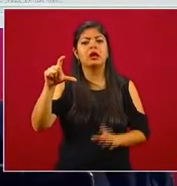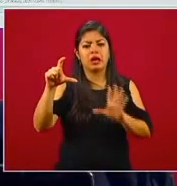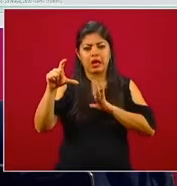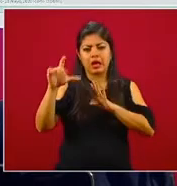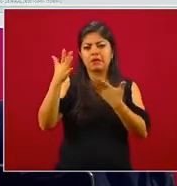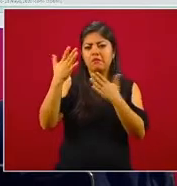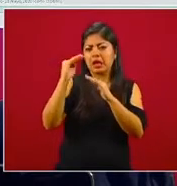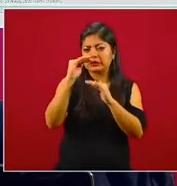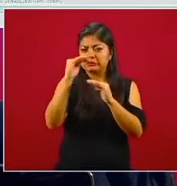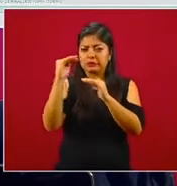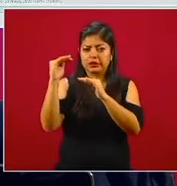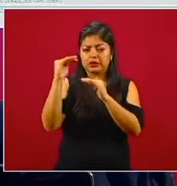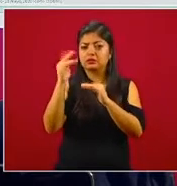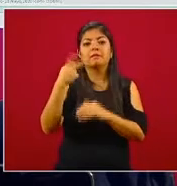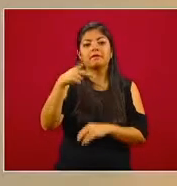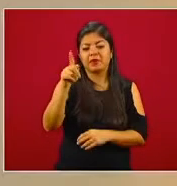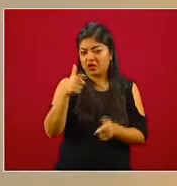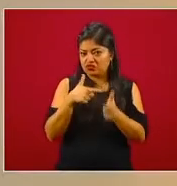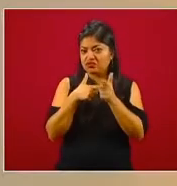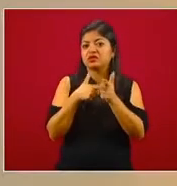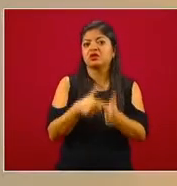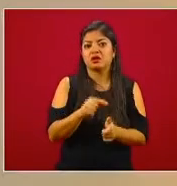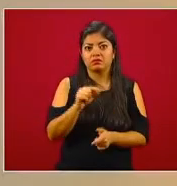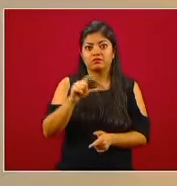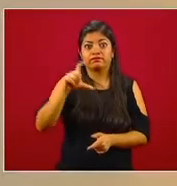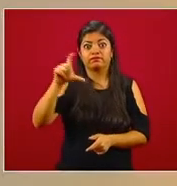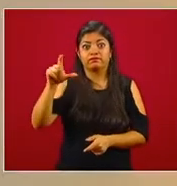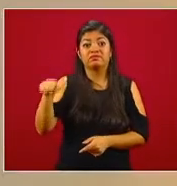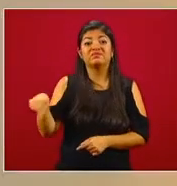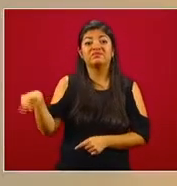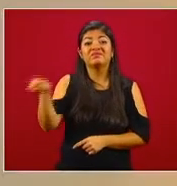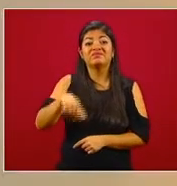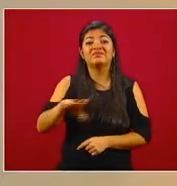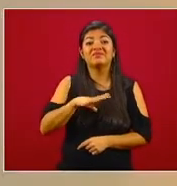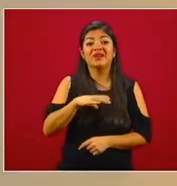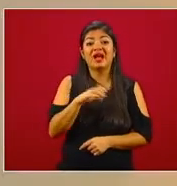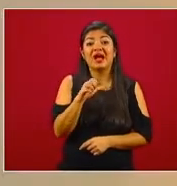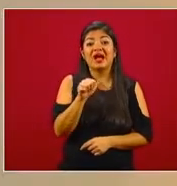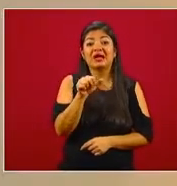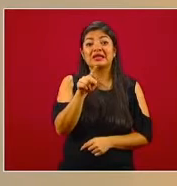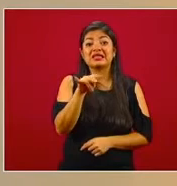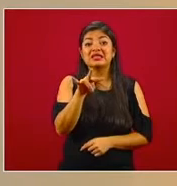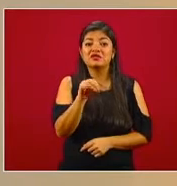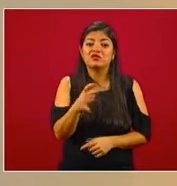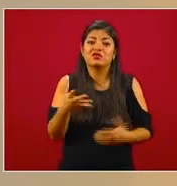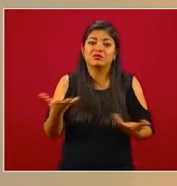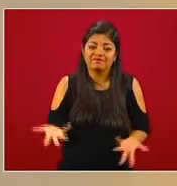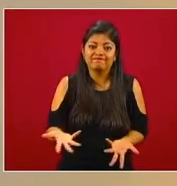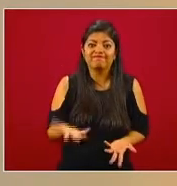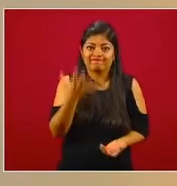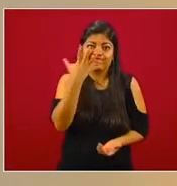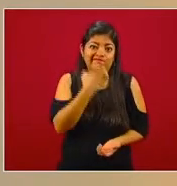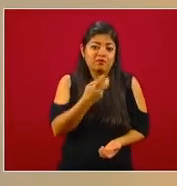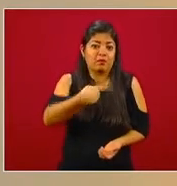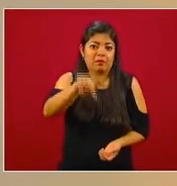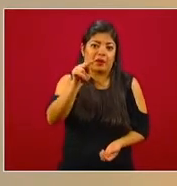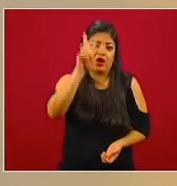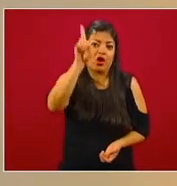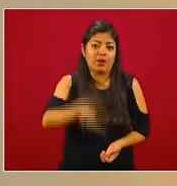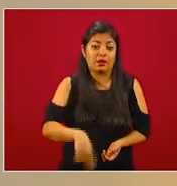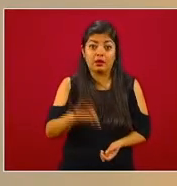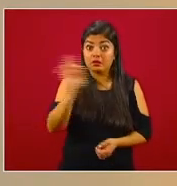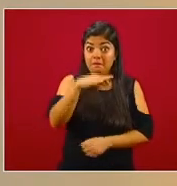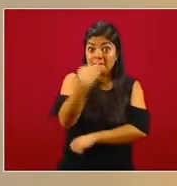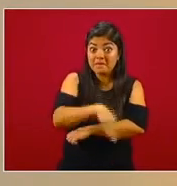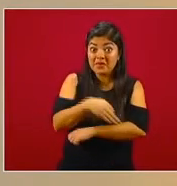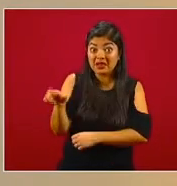anyway, de la this curva, pero seguirá en ascenso en la particular medida en que la curve epidemia siga continues to activa. rise, Eso es muy and it lamentable, will pero es continue una to rise for realidad. as long as the Mientras la pandemic is